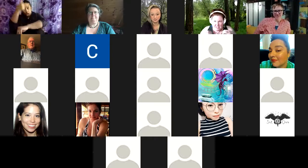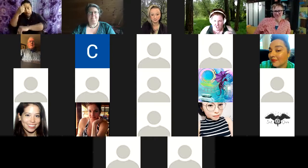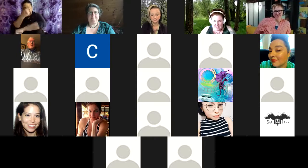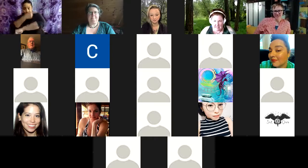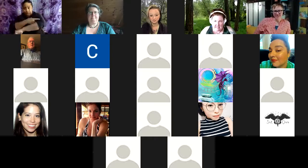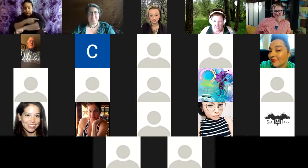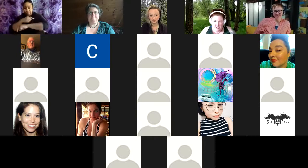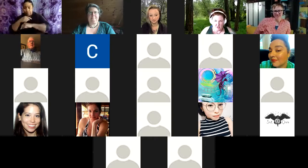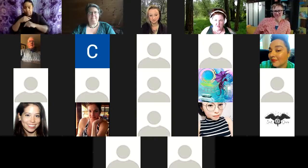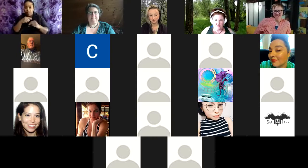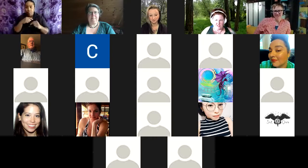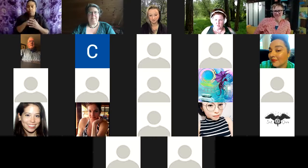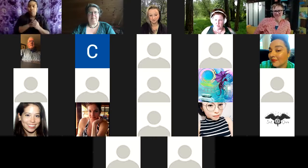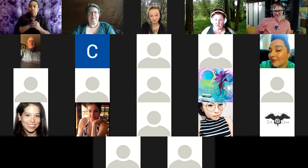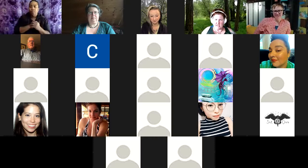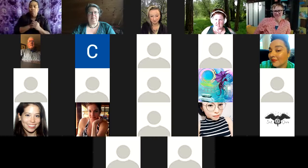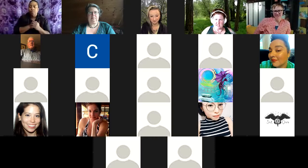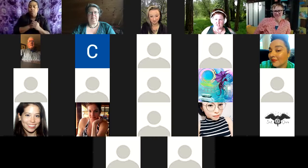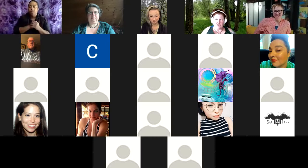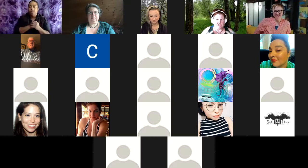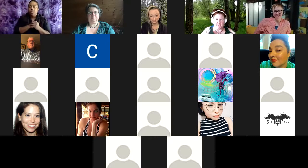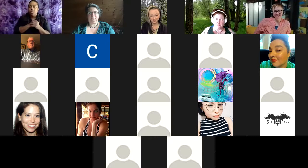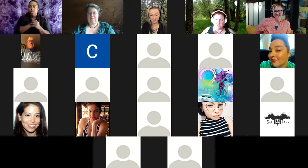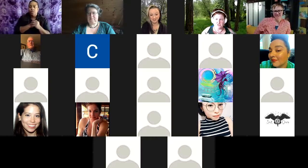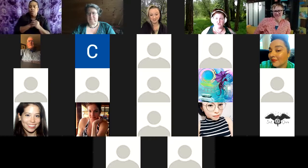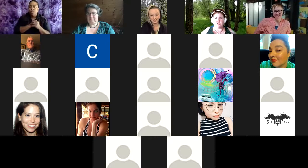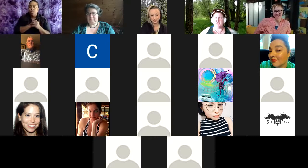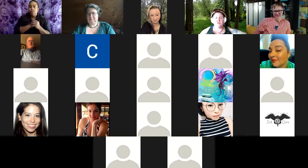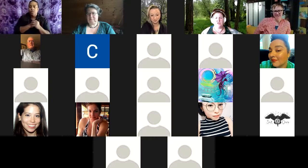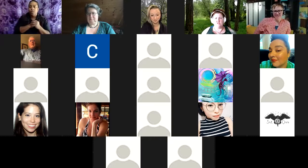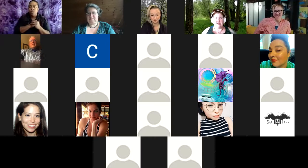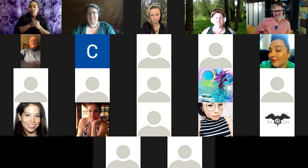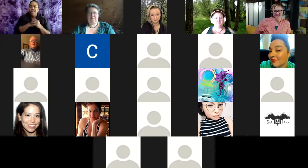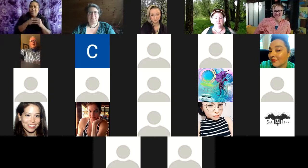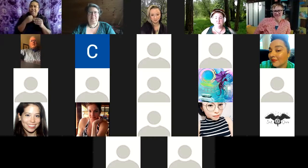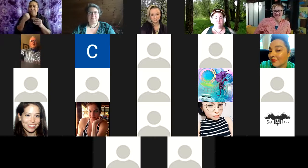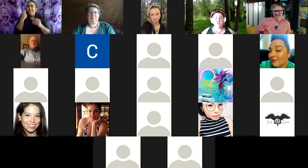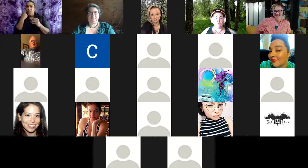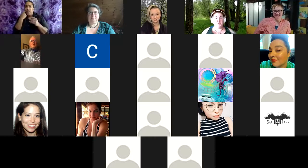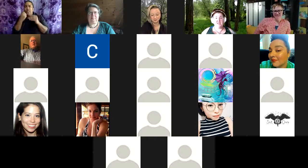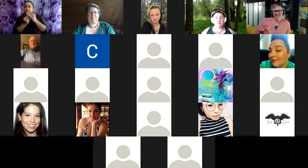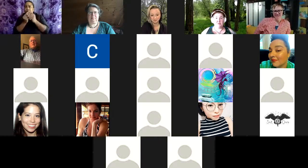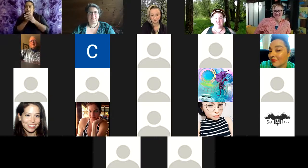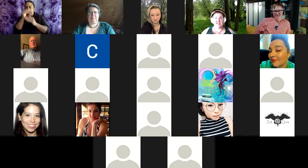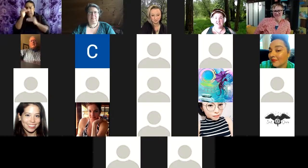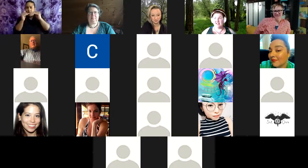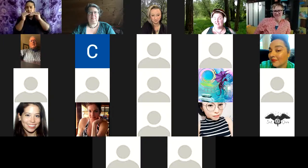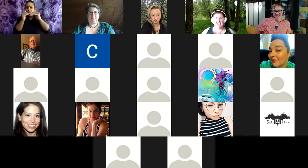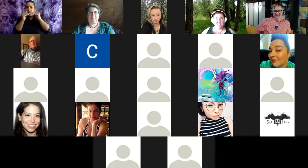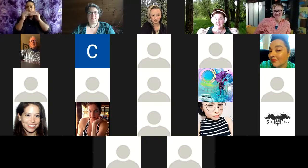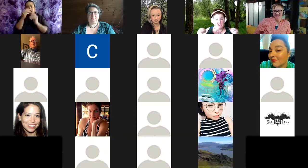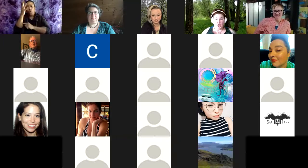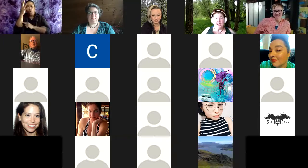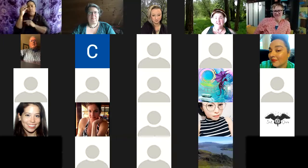just inching into spring and starting to see the buds on the trees and all of that. When we hit